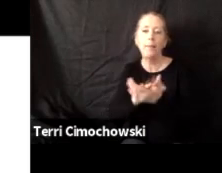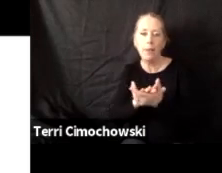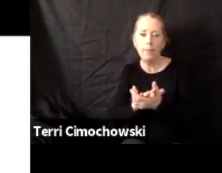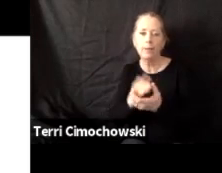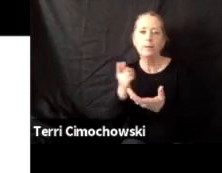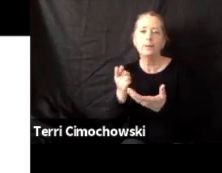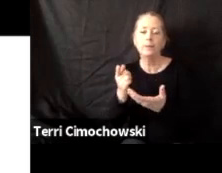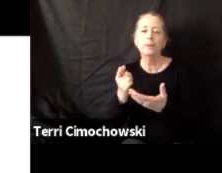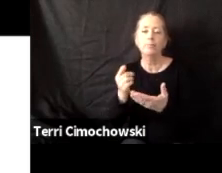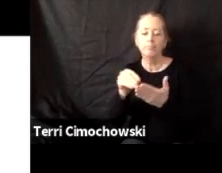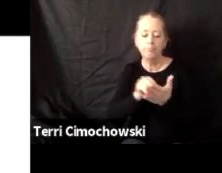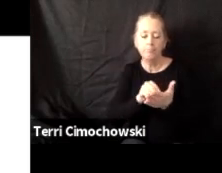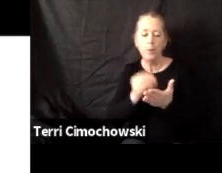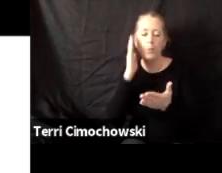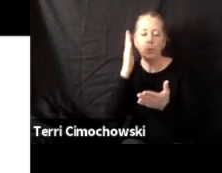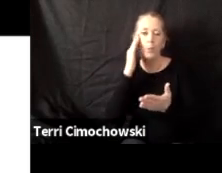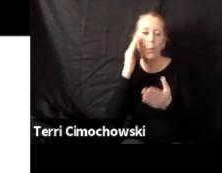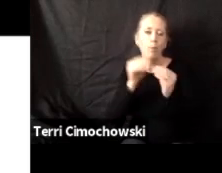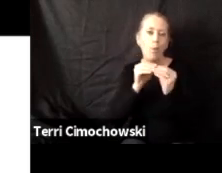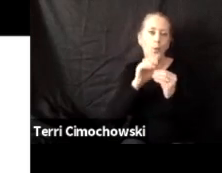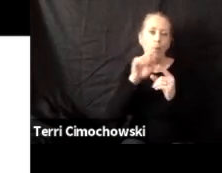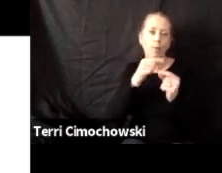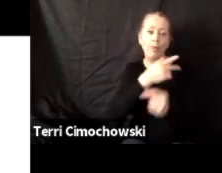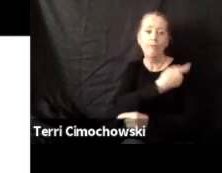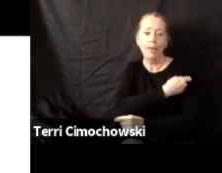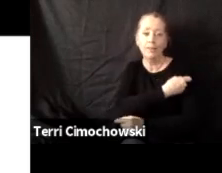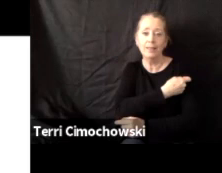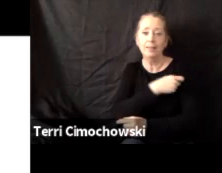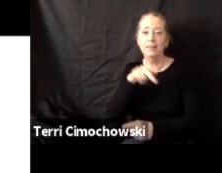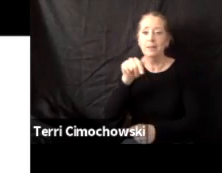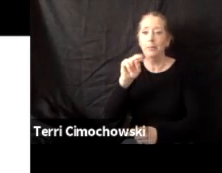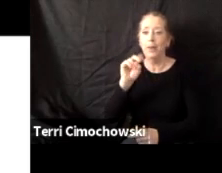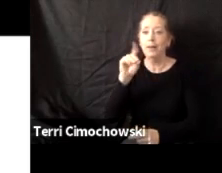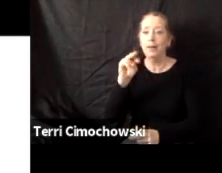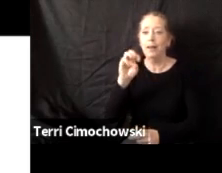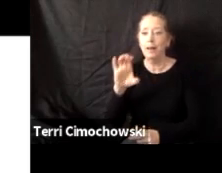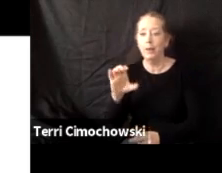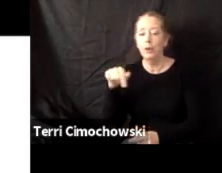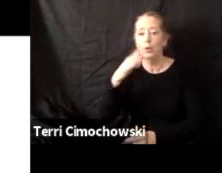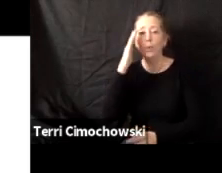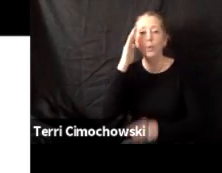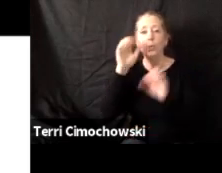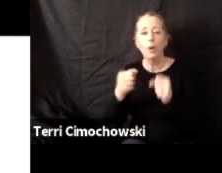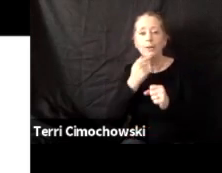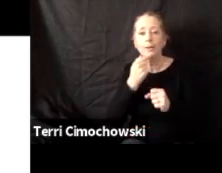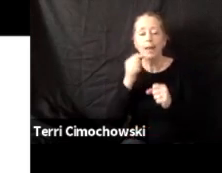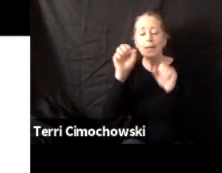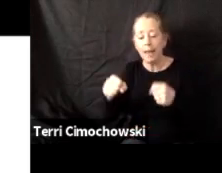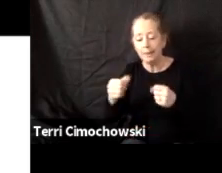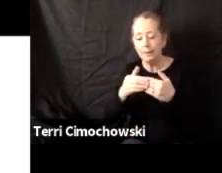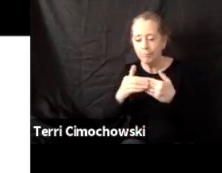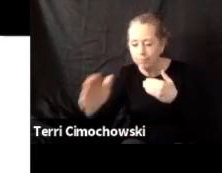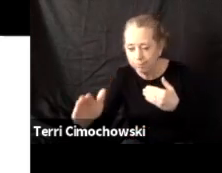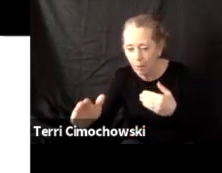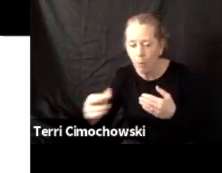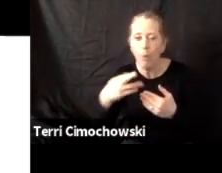the pandemic. We'll know more about the vaccines, things like that. And then you will have an opportunity to say, yes, we want to continue moving forward. No, we